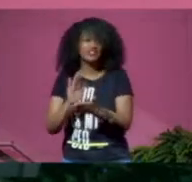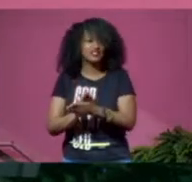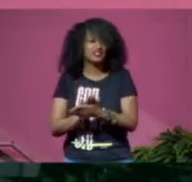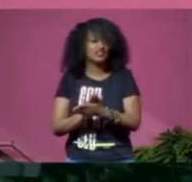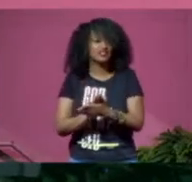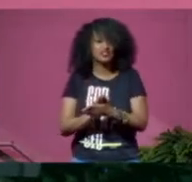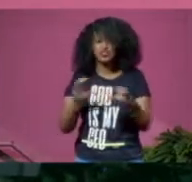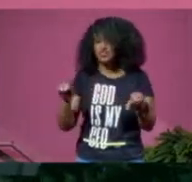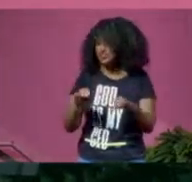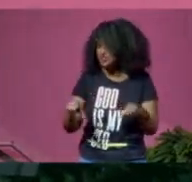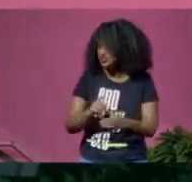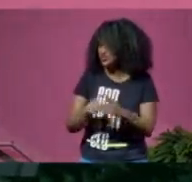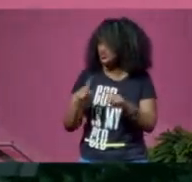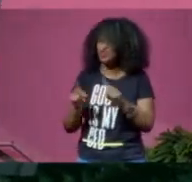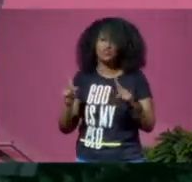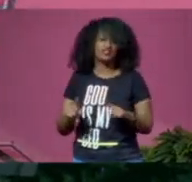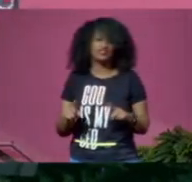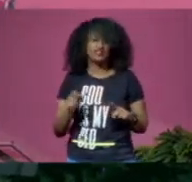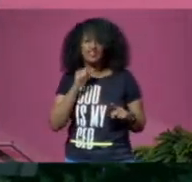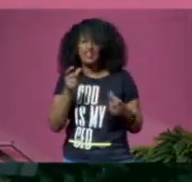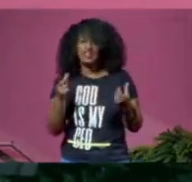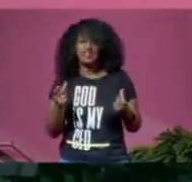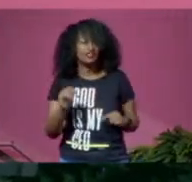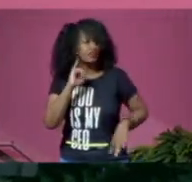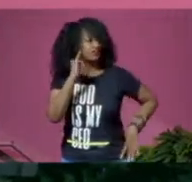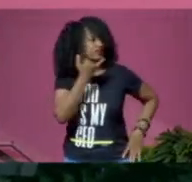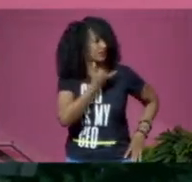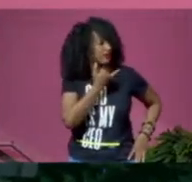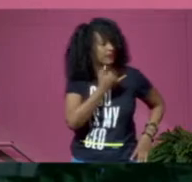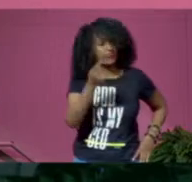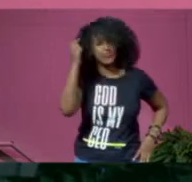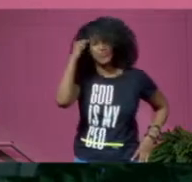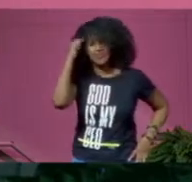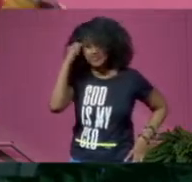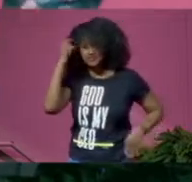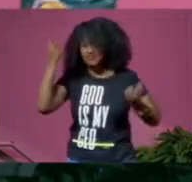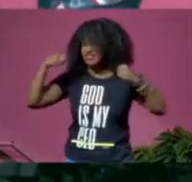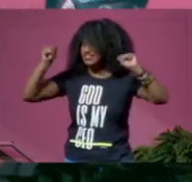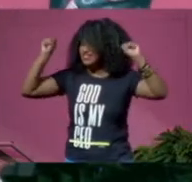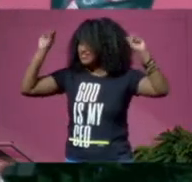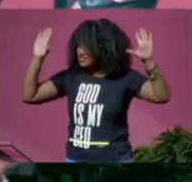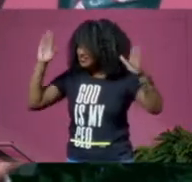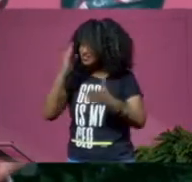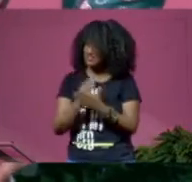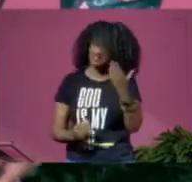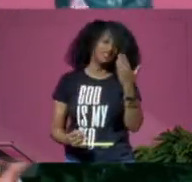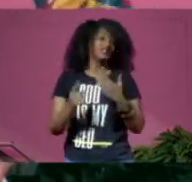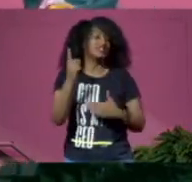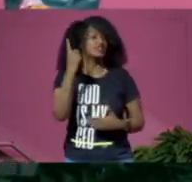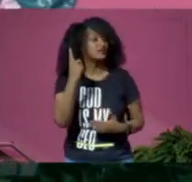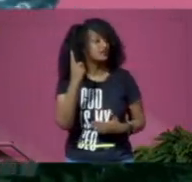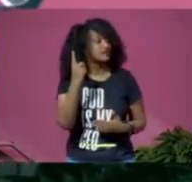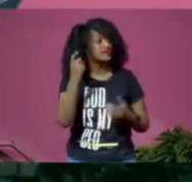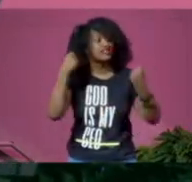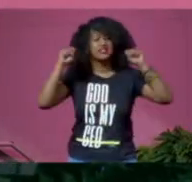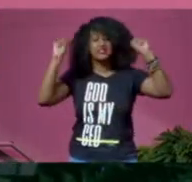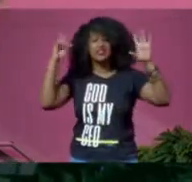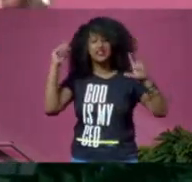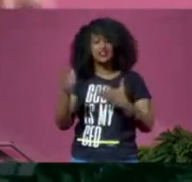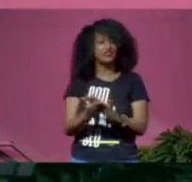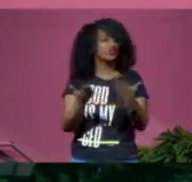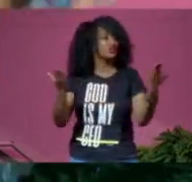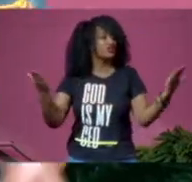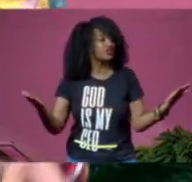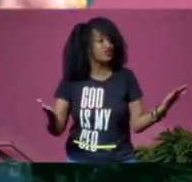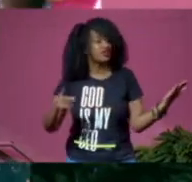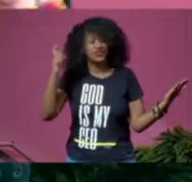into foolishness, because at the forefront of your mind is the sacrifice that somebody else made. Oh, talk to me here.